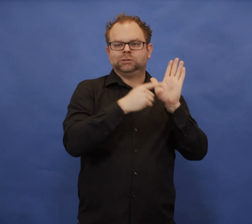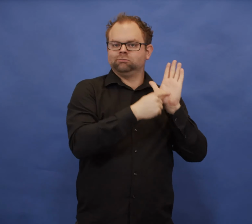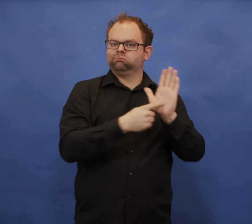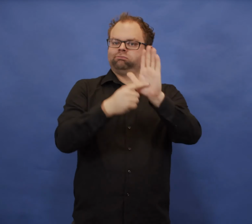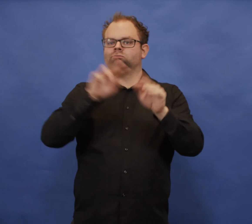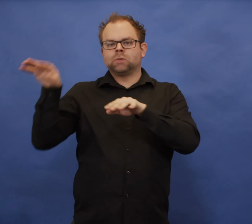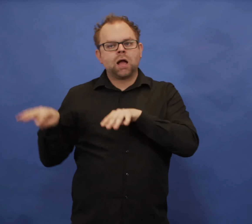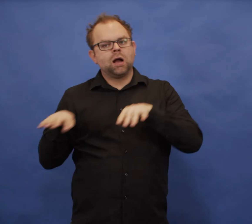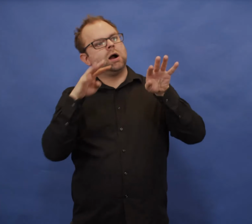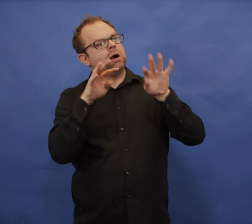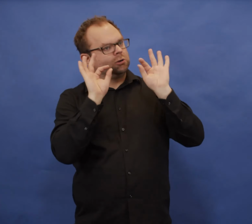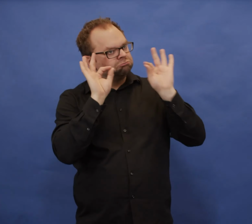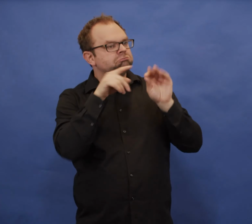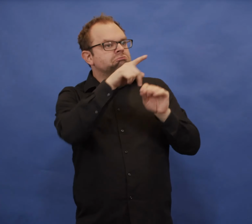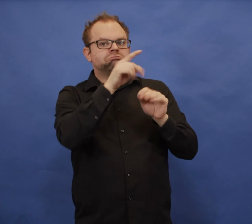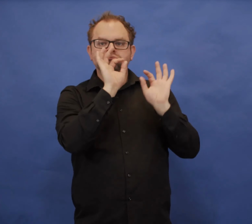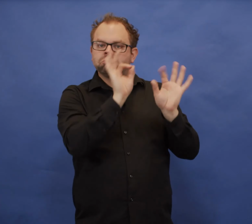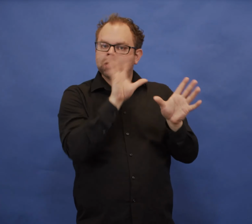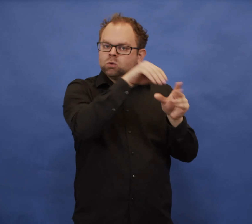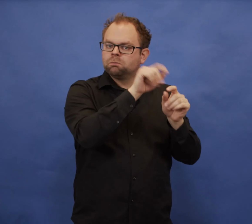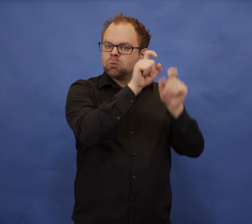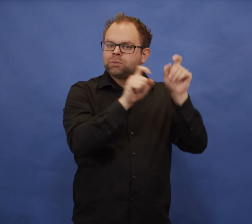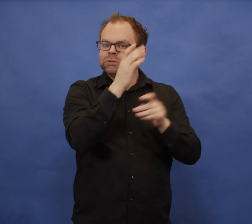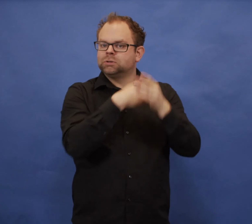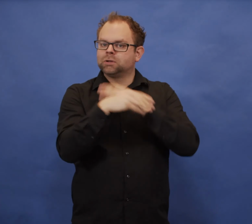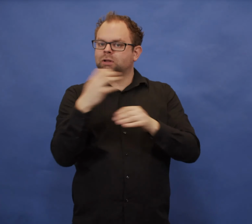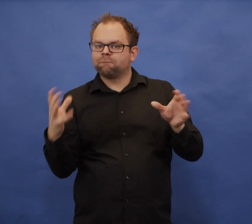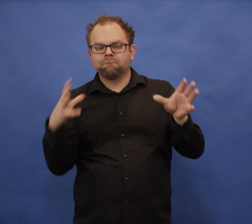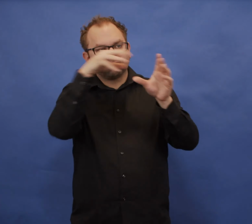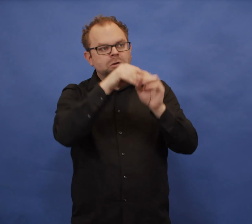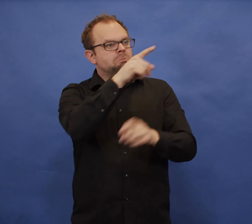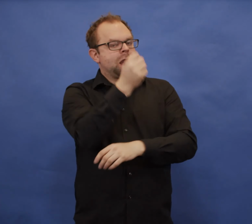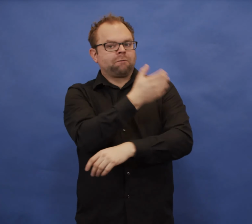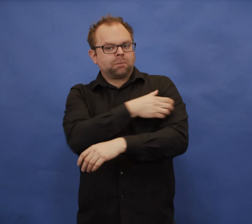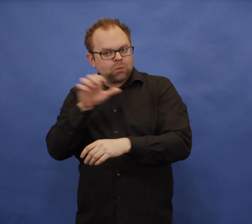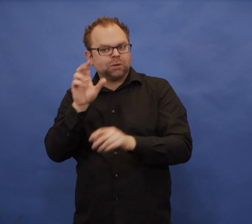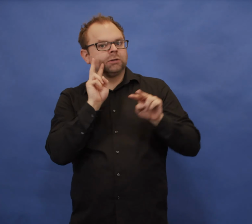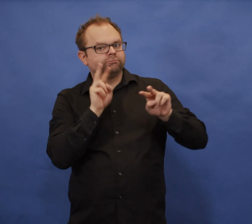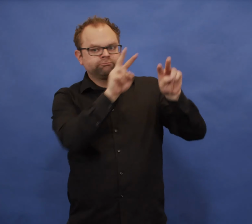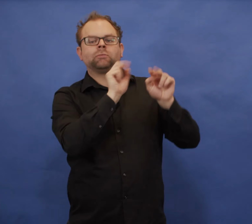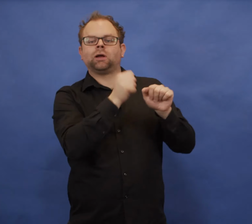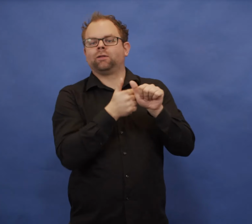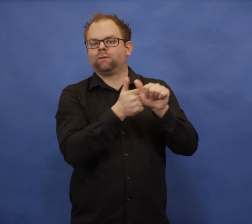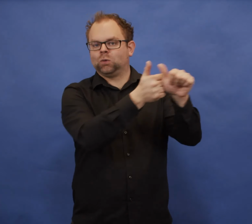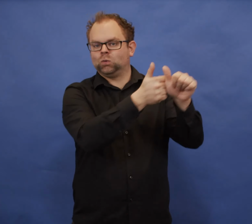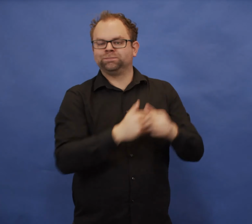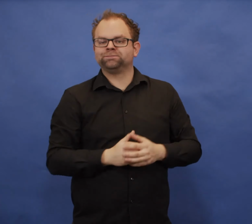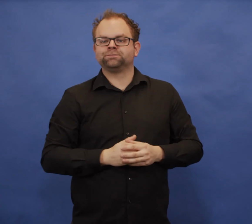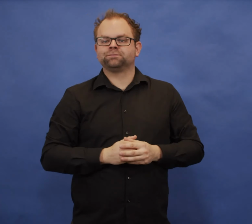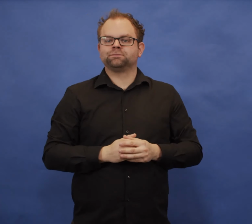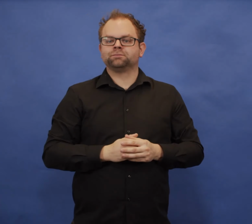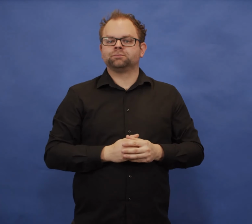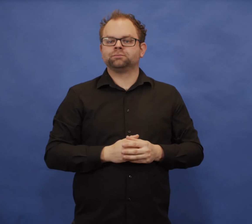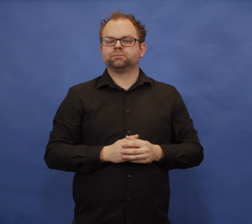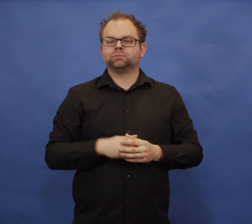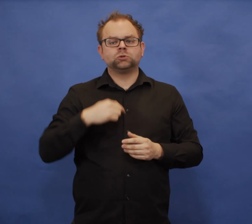really good, that we see that this is possible in any context in a way, and this is also a really interesting aspect of the work